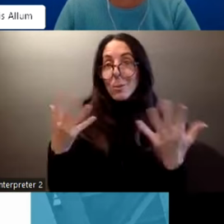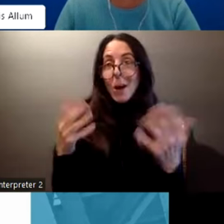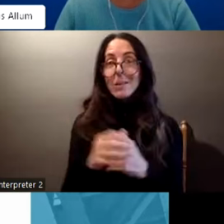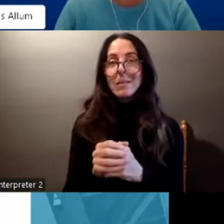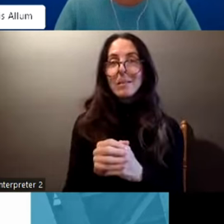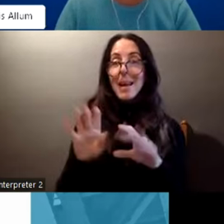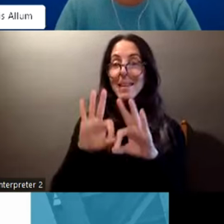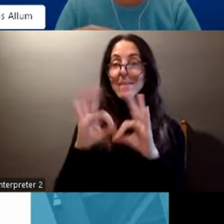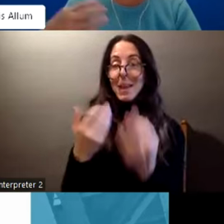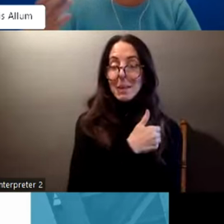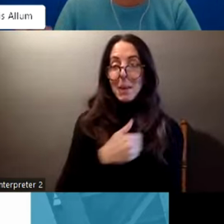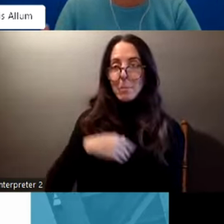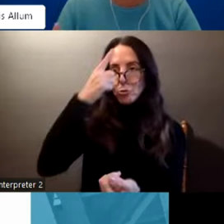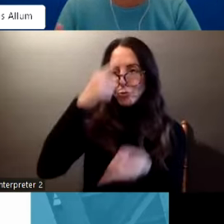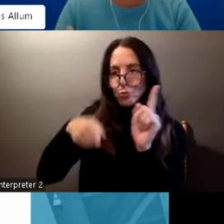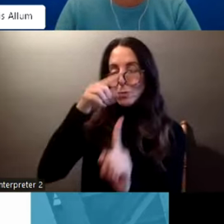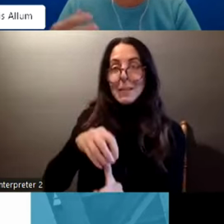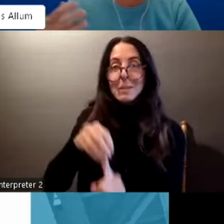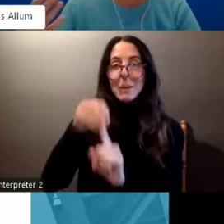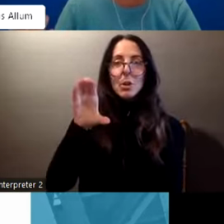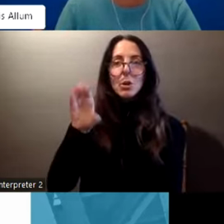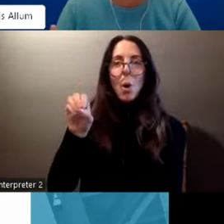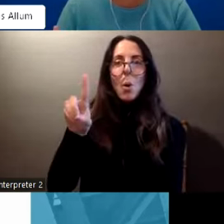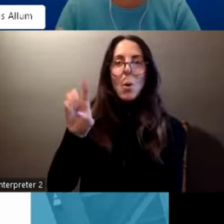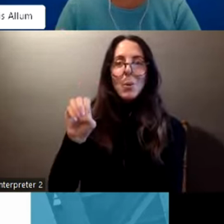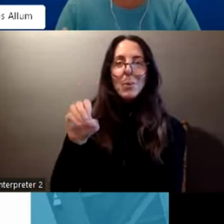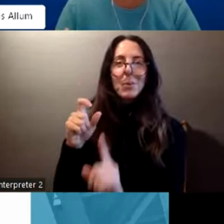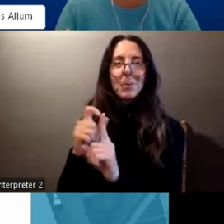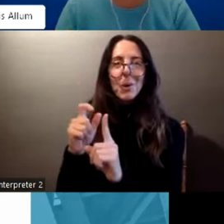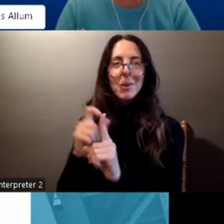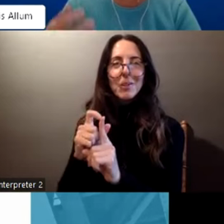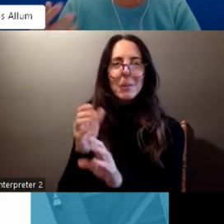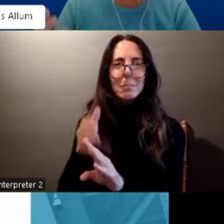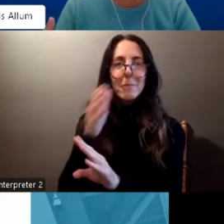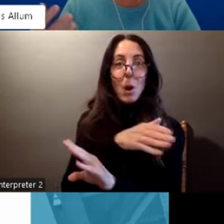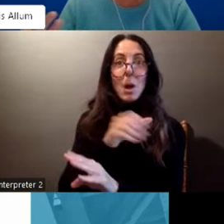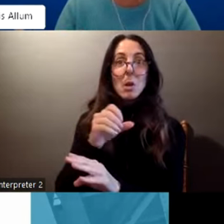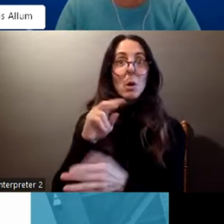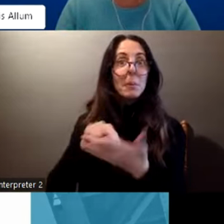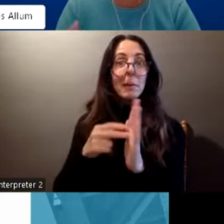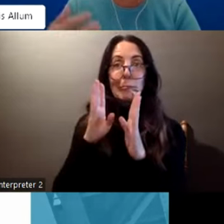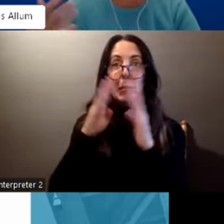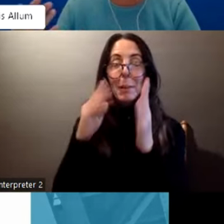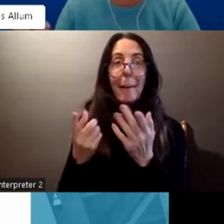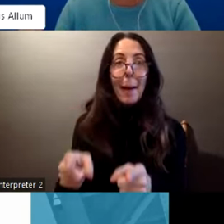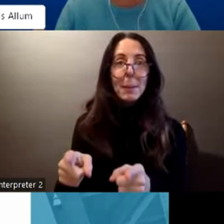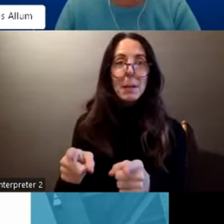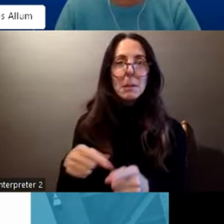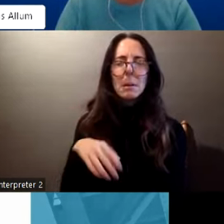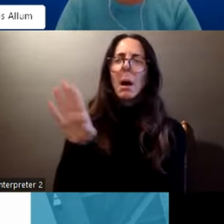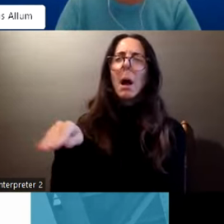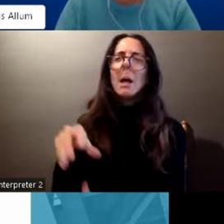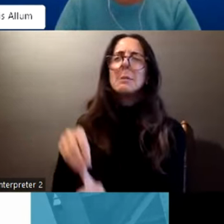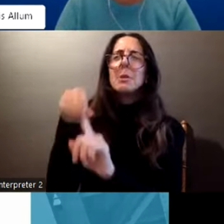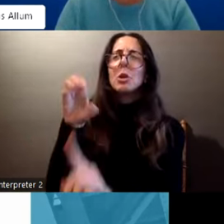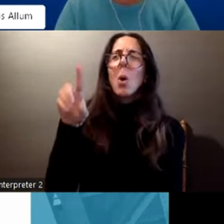family that they can use to verify that the person they're speaking with is actually a family member or a friend. So